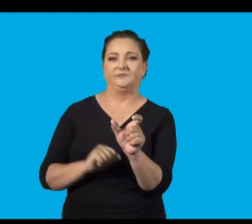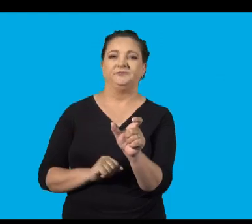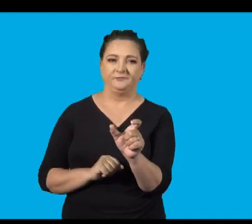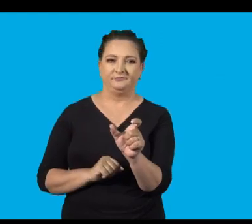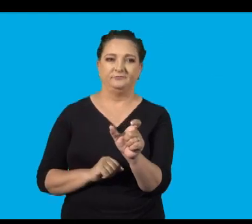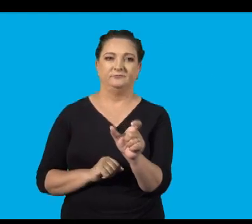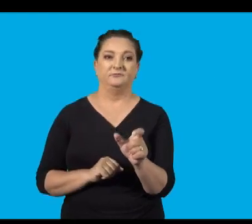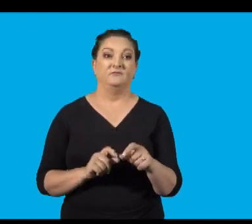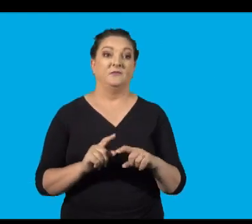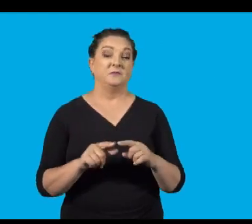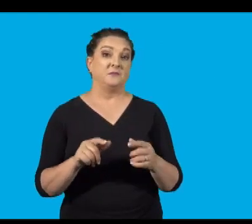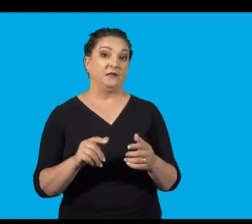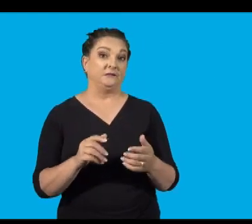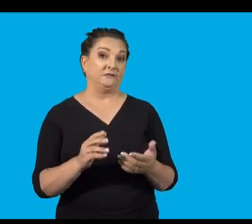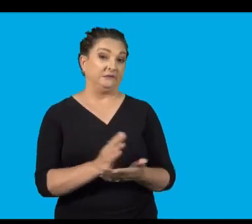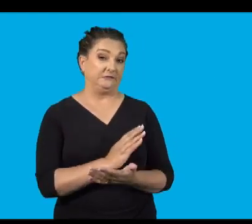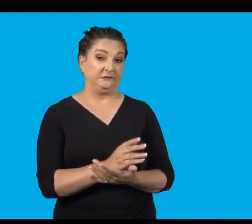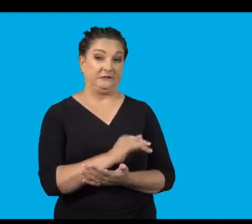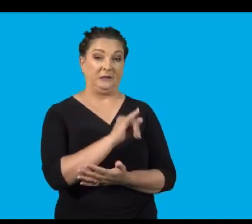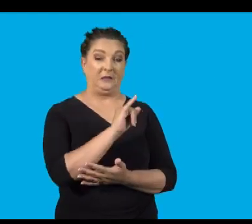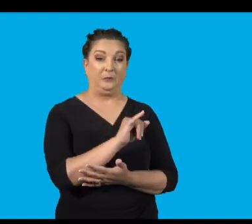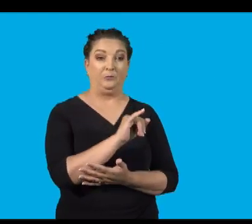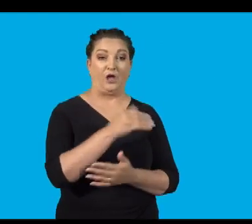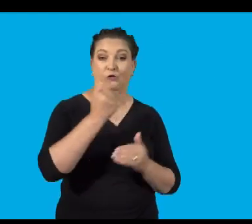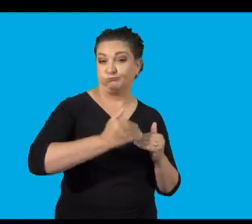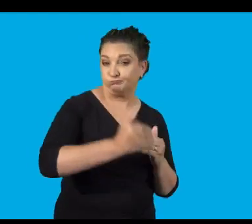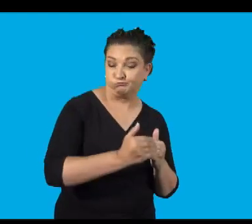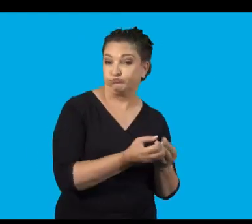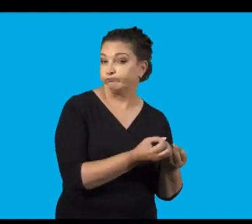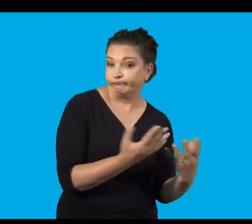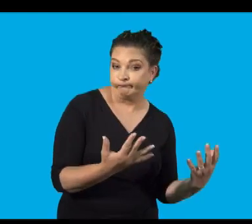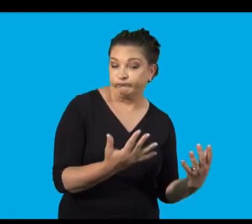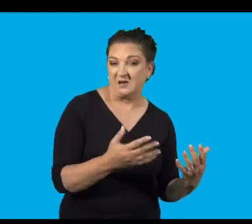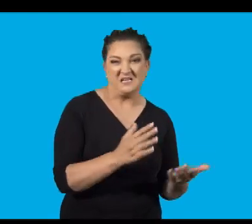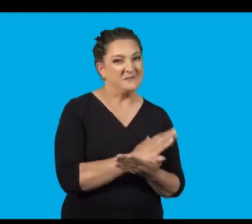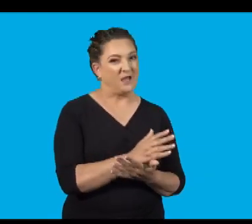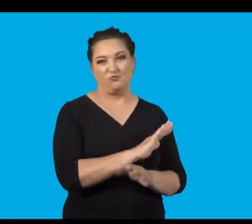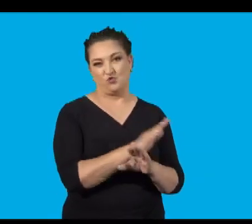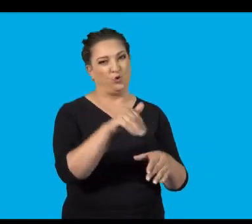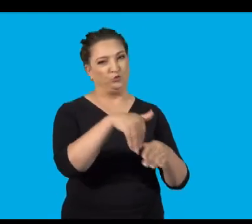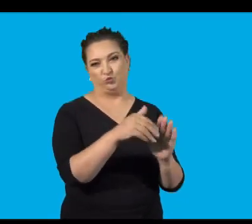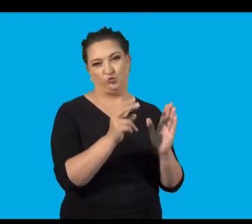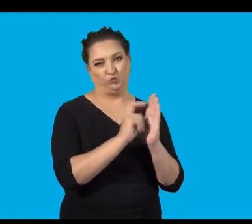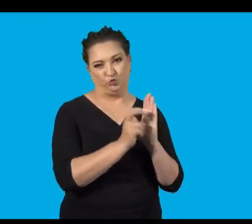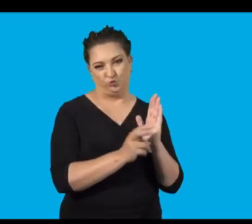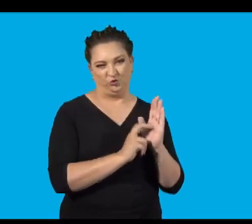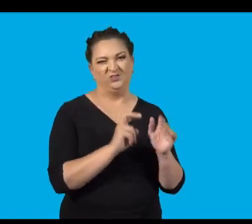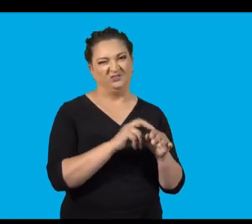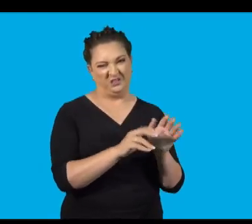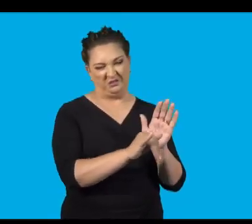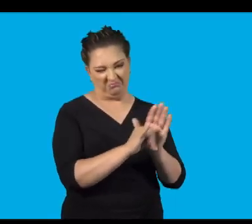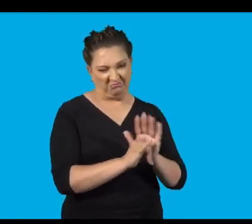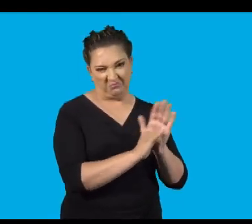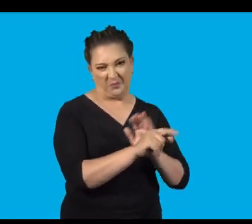covering that base. Some words have irregular plurals, which means some of them don't comply with the rules. So we're going to look for